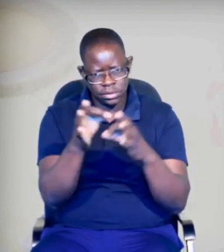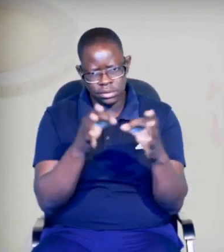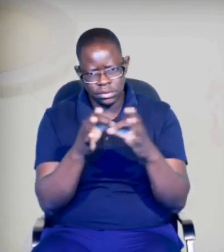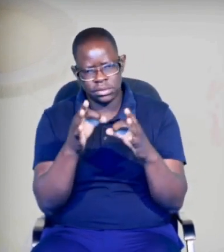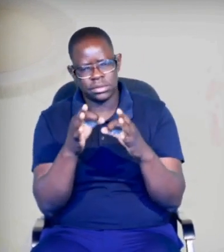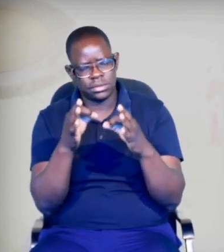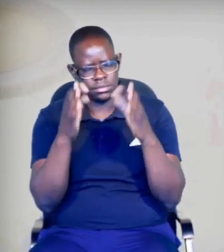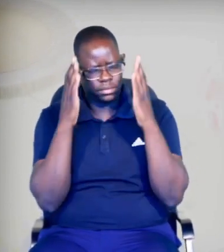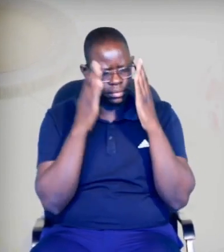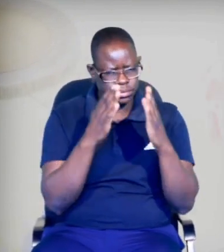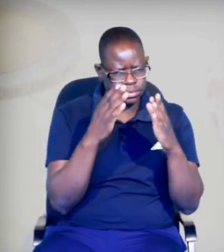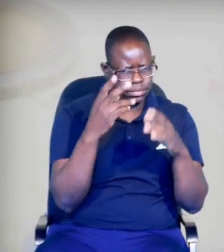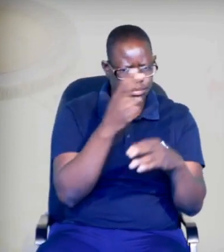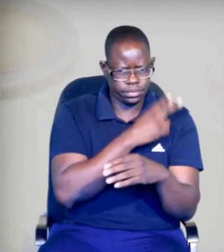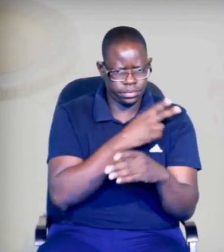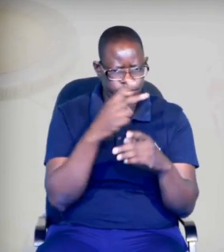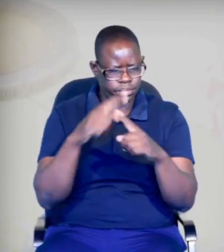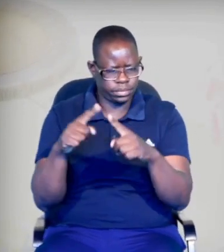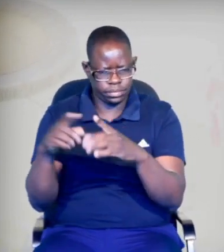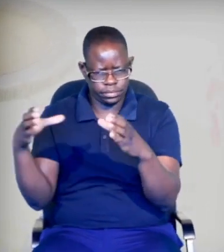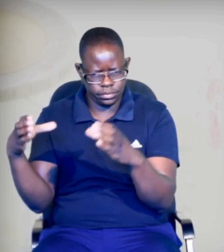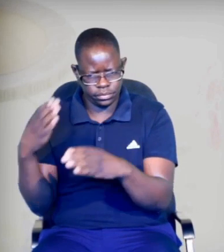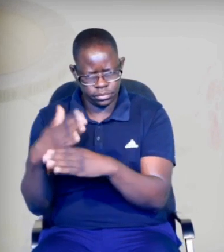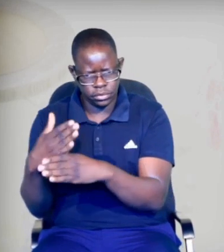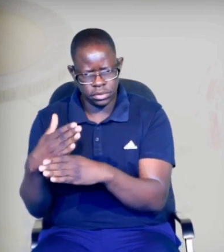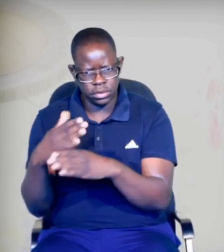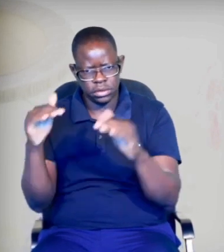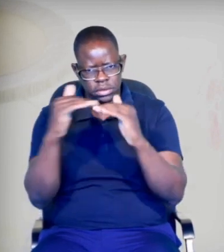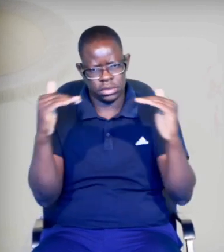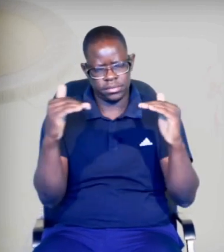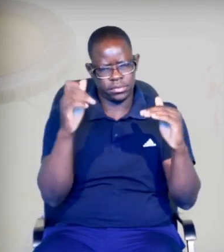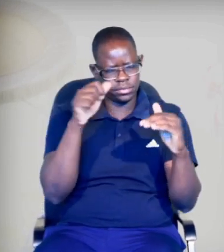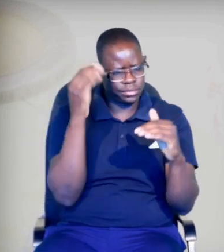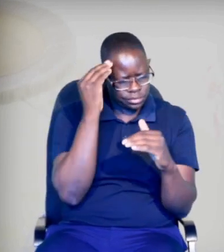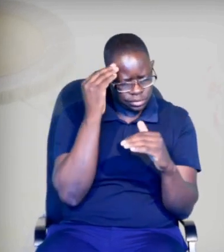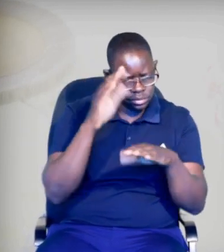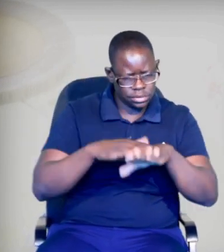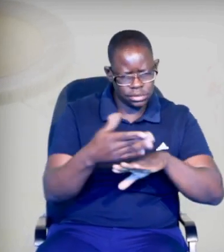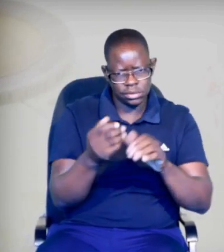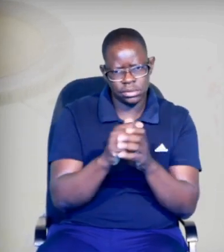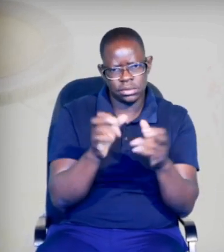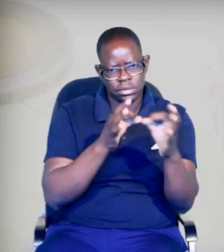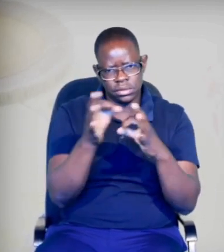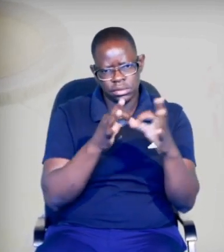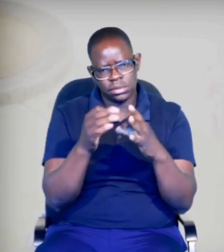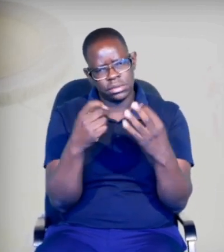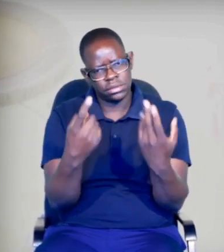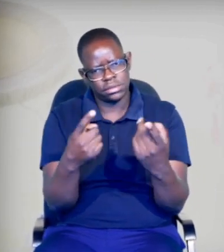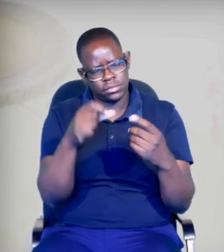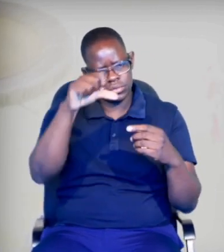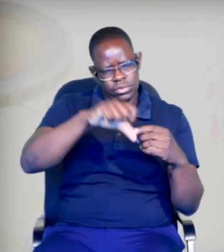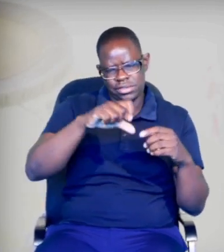the meaning of specialization and division of labor, identify the levels of specialization with some examples, discuss the advantages